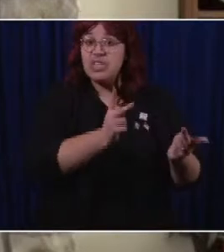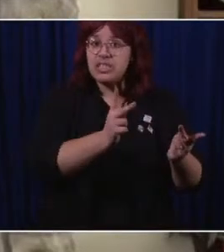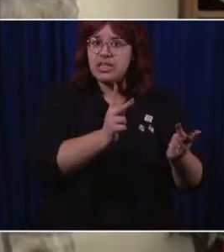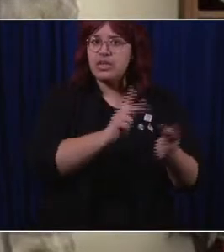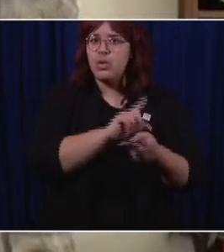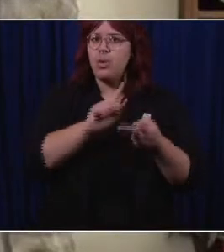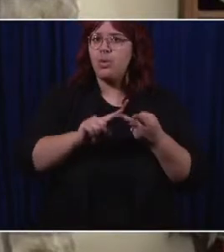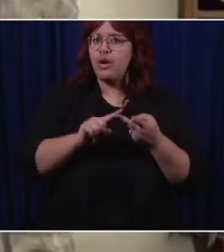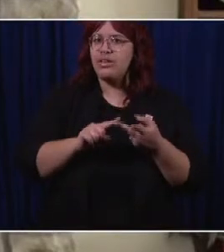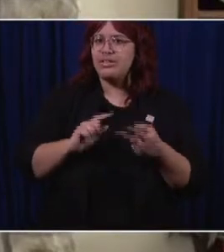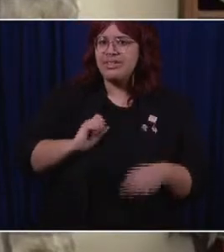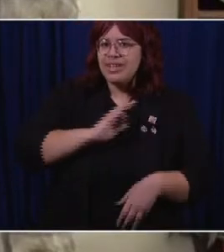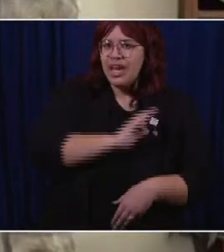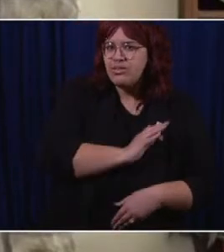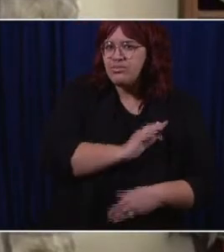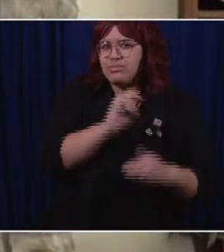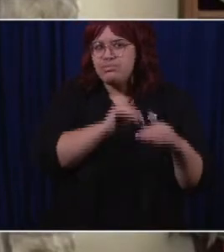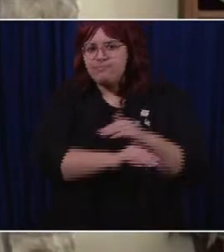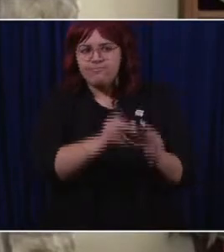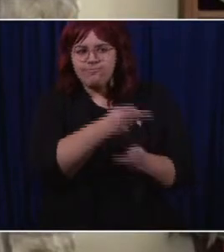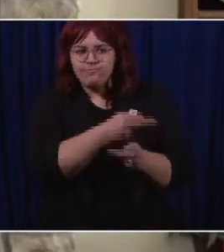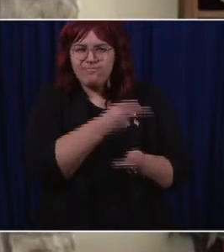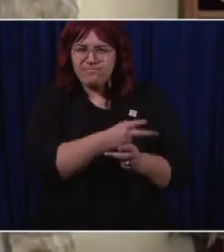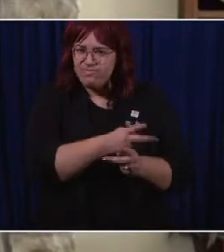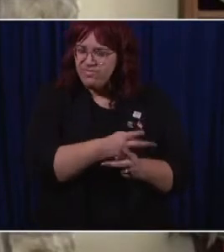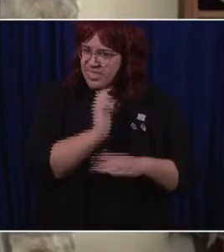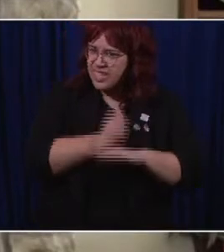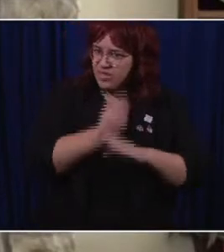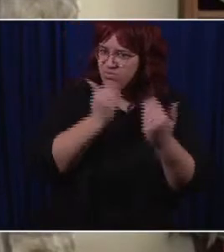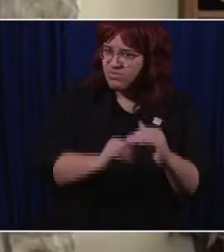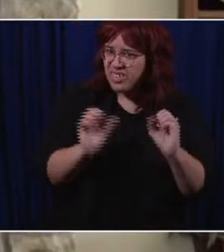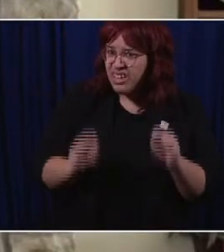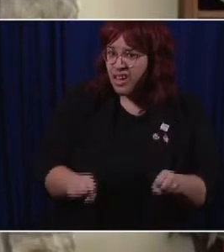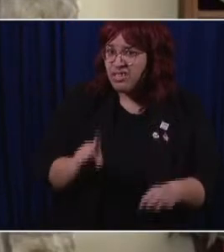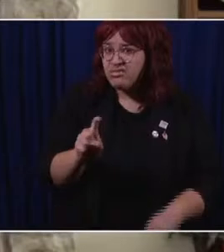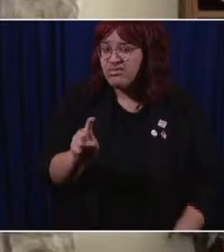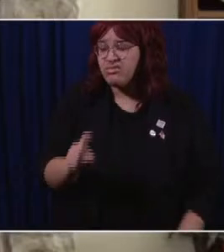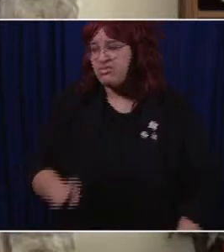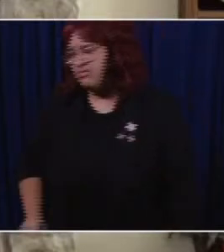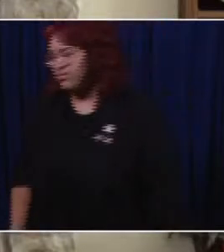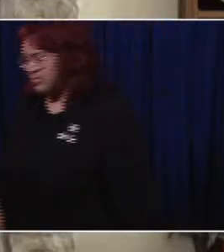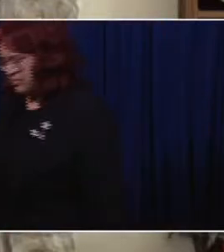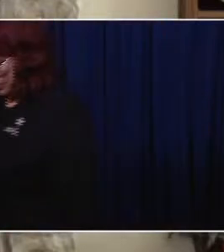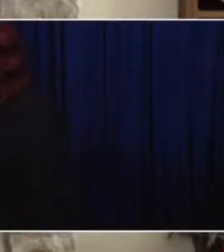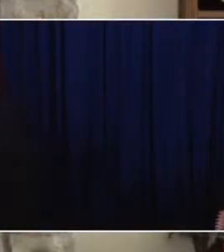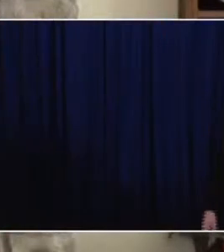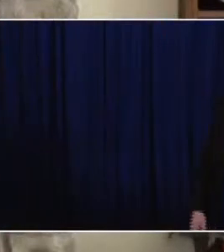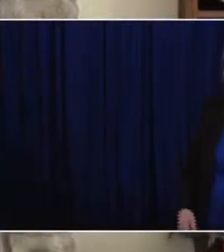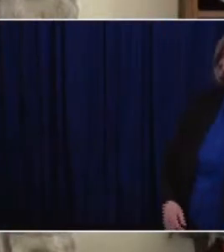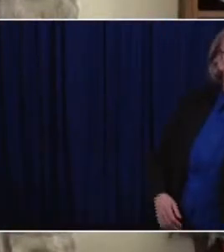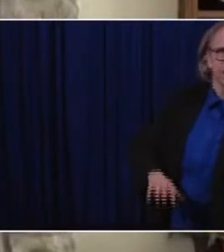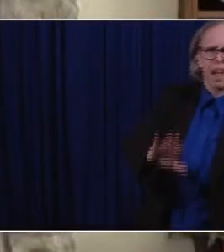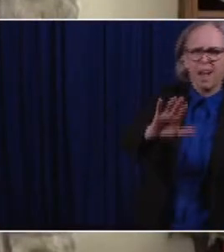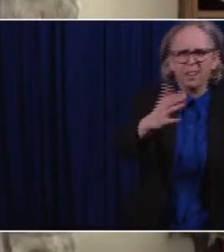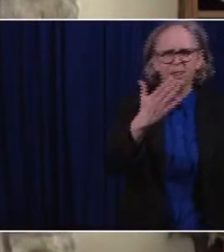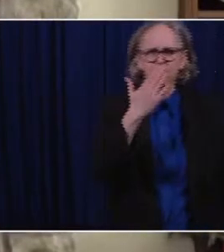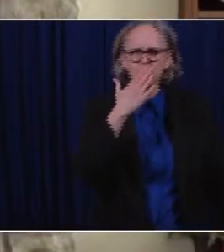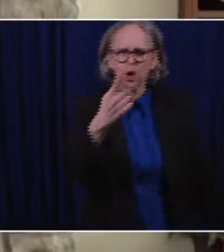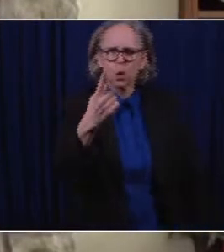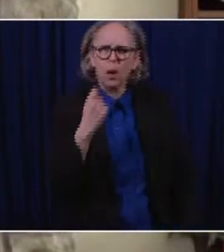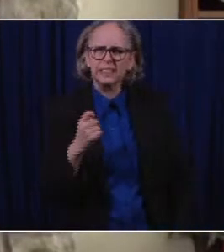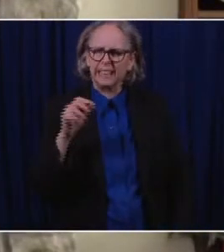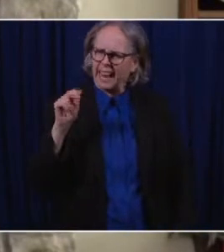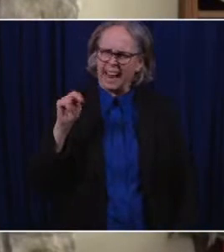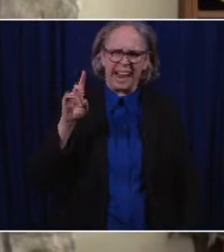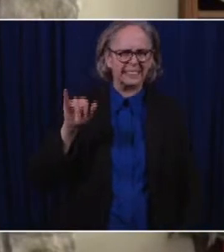Andy, I'll have to get back with you on that. We do have a procedure. I will tell you that because